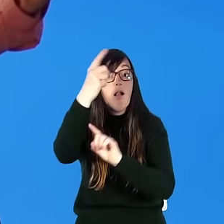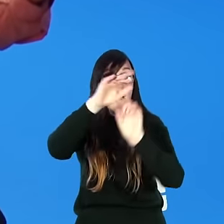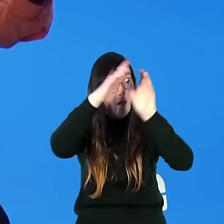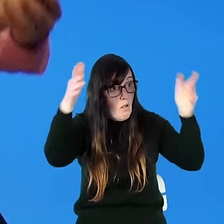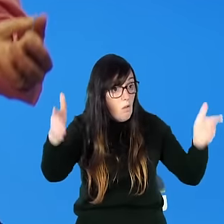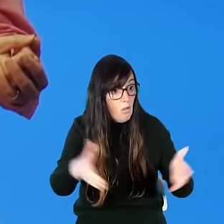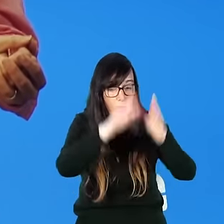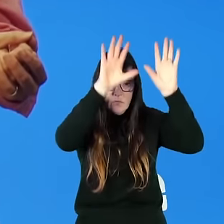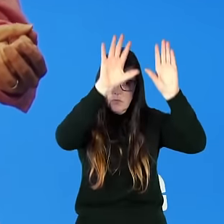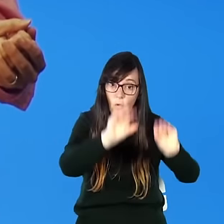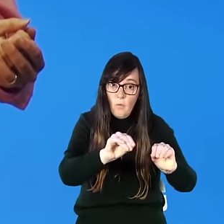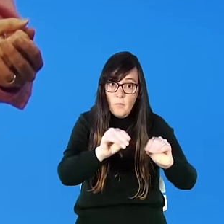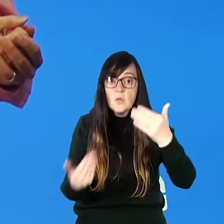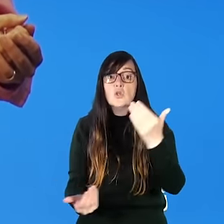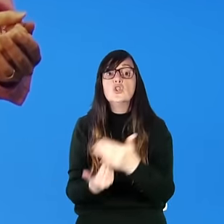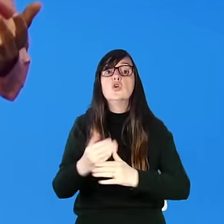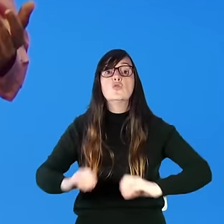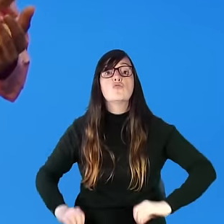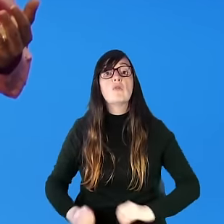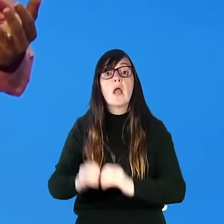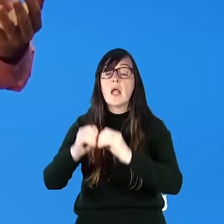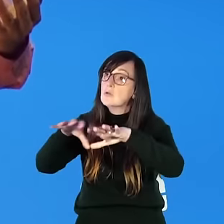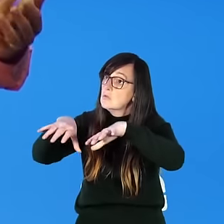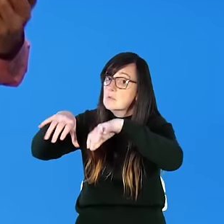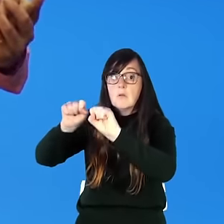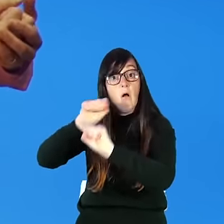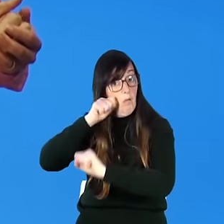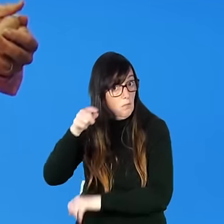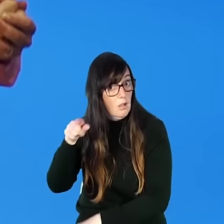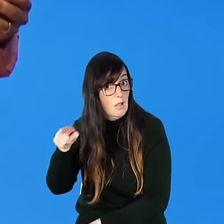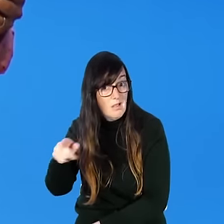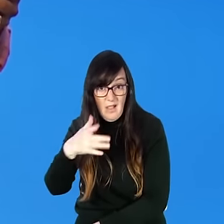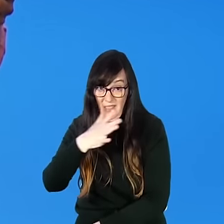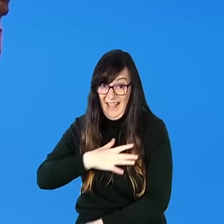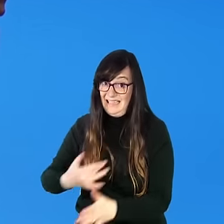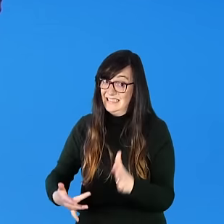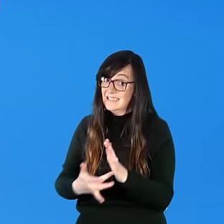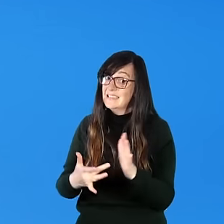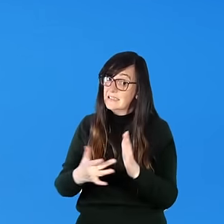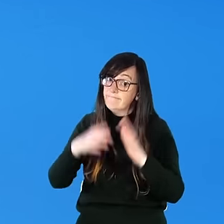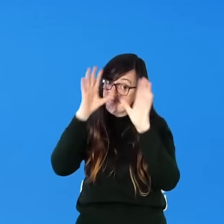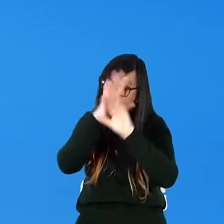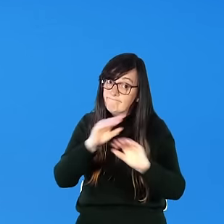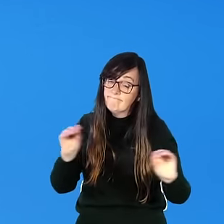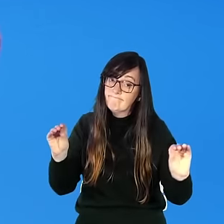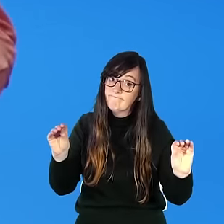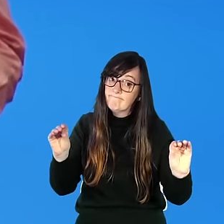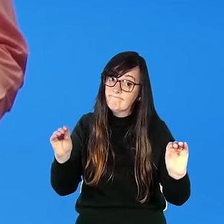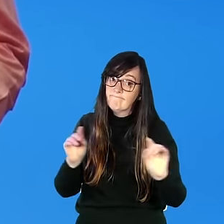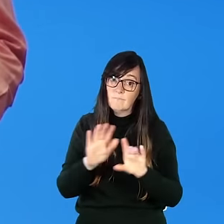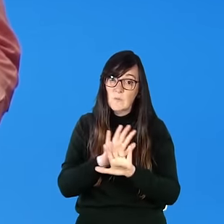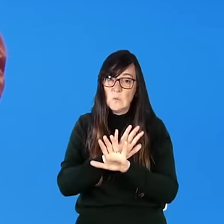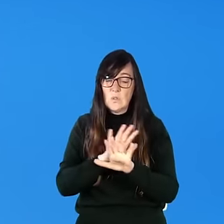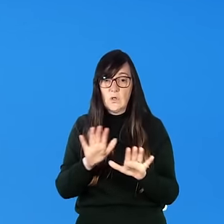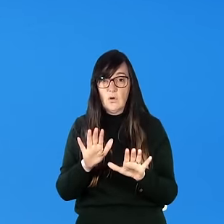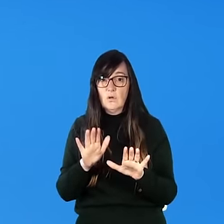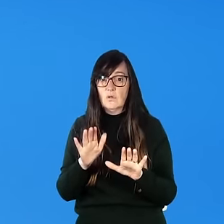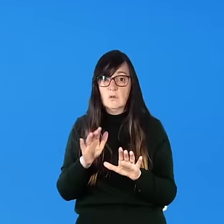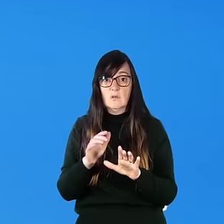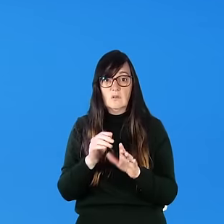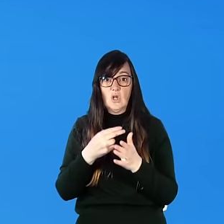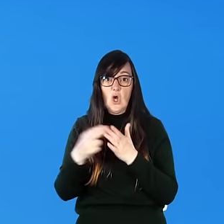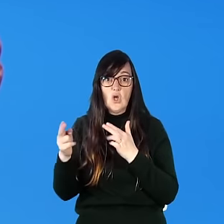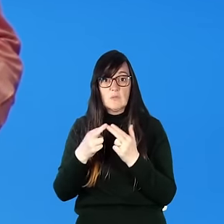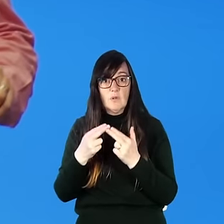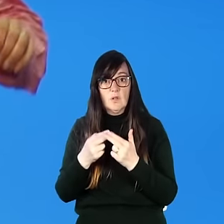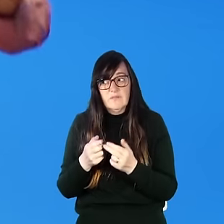glorious new creation. And that is the main message we have to preach. We must not sidetrack the gospel